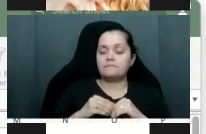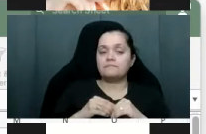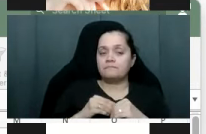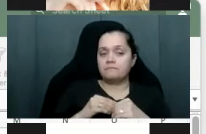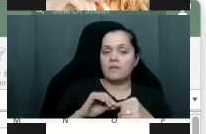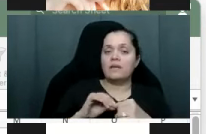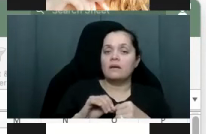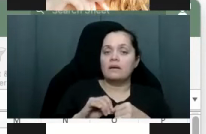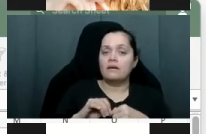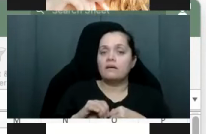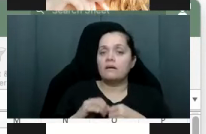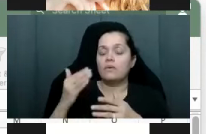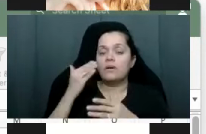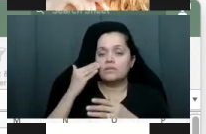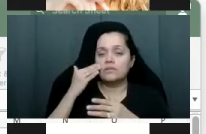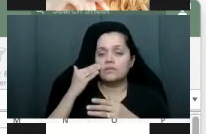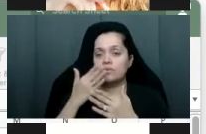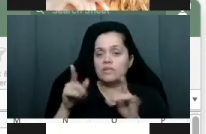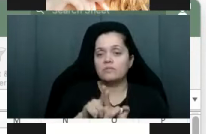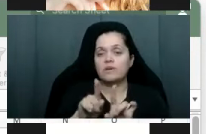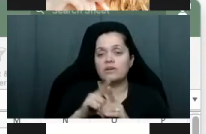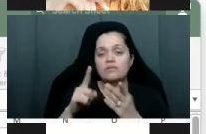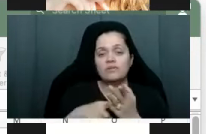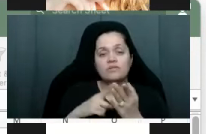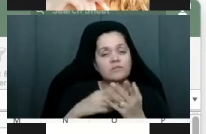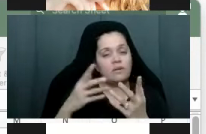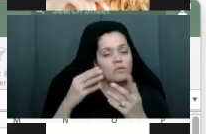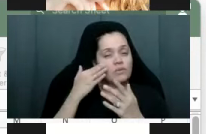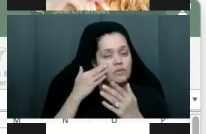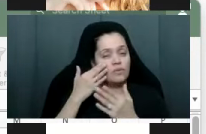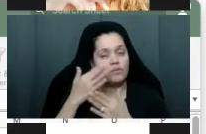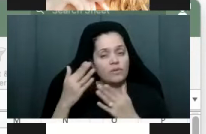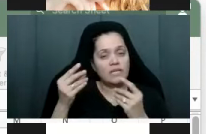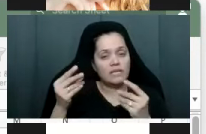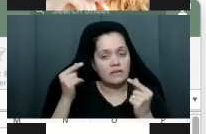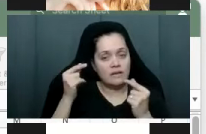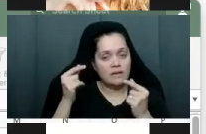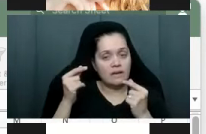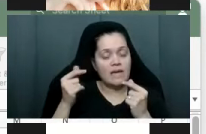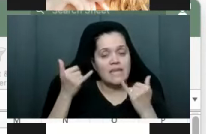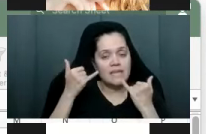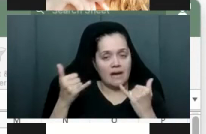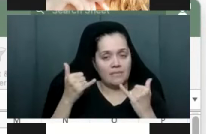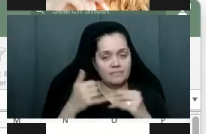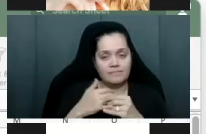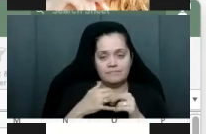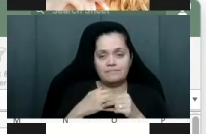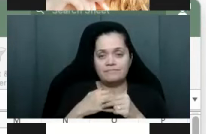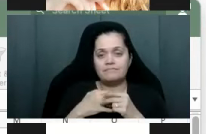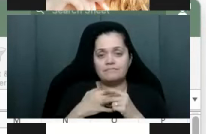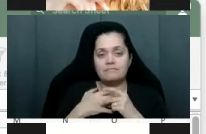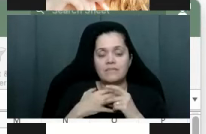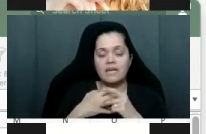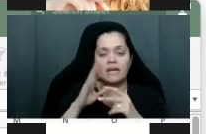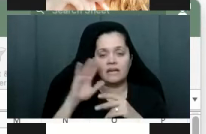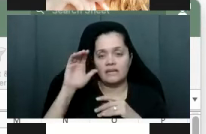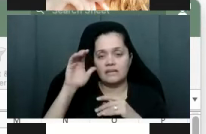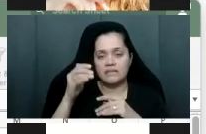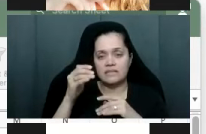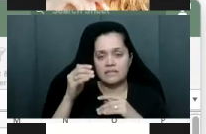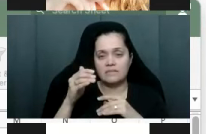I want you to know things, but sometimes I want you to know things now. And it seems to me